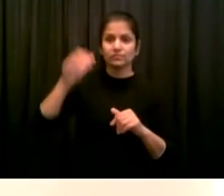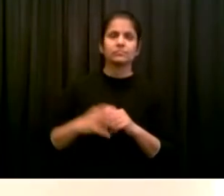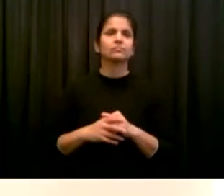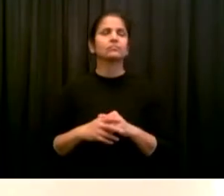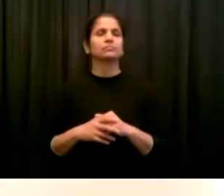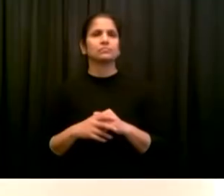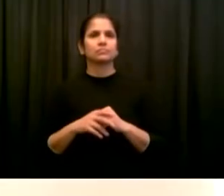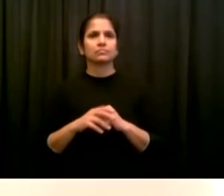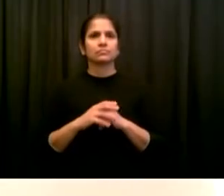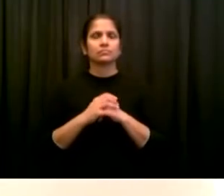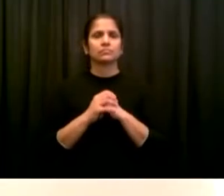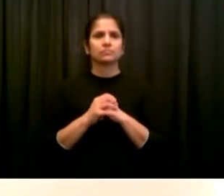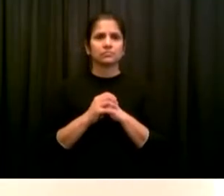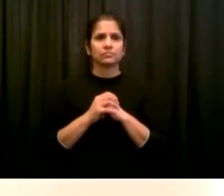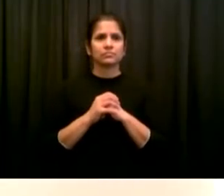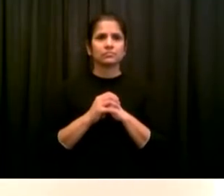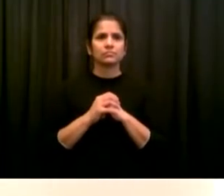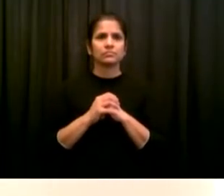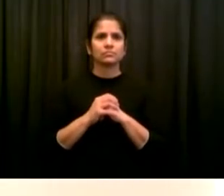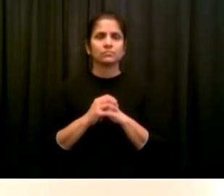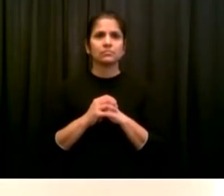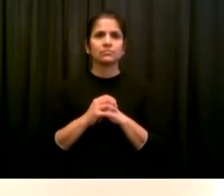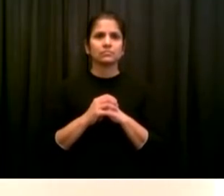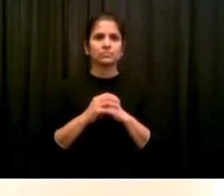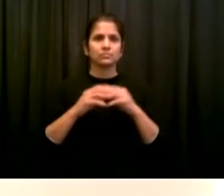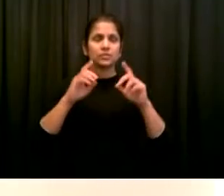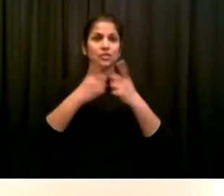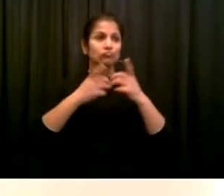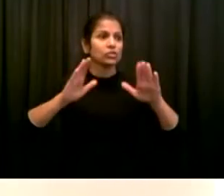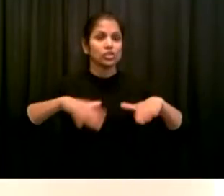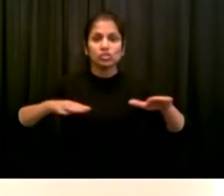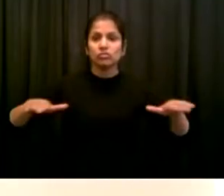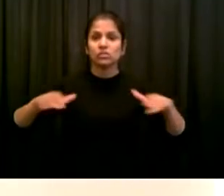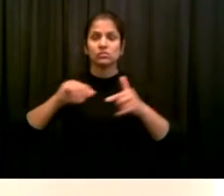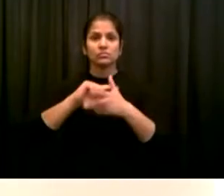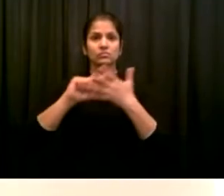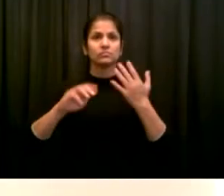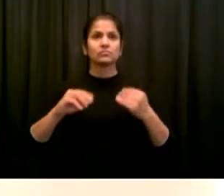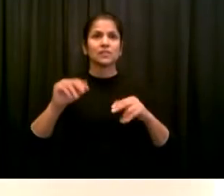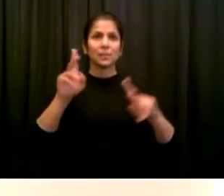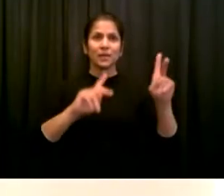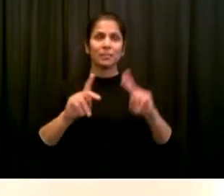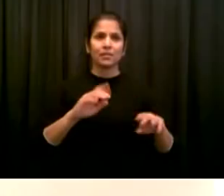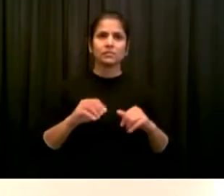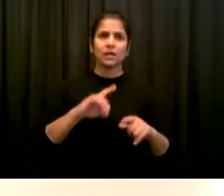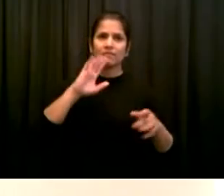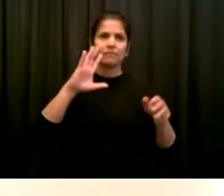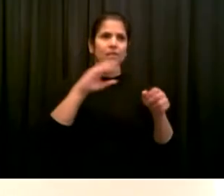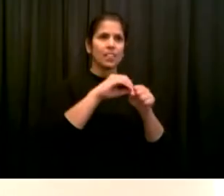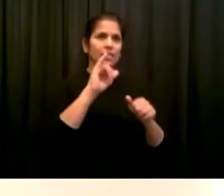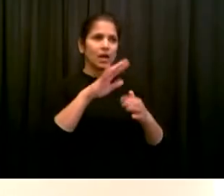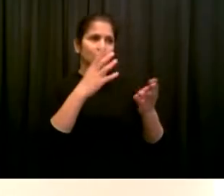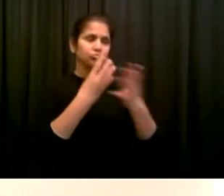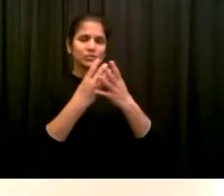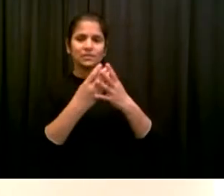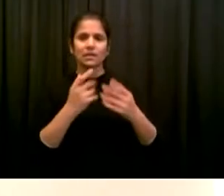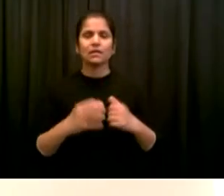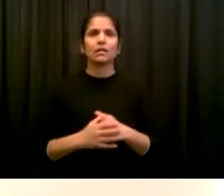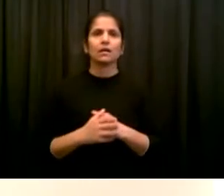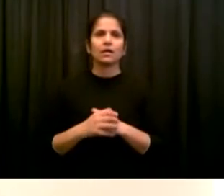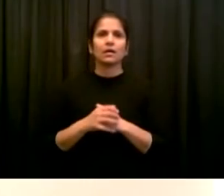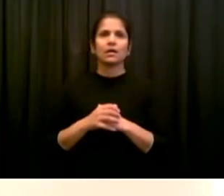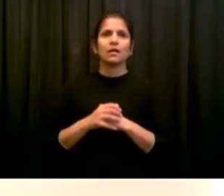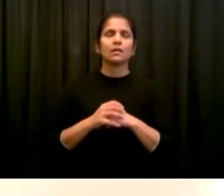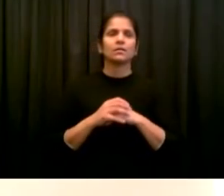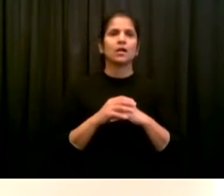of persons who are justice involved, children of people who've been justice involved. And the harms that attend and keep people